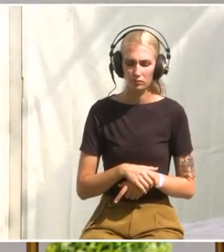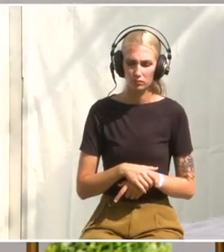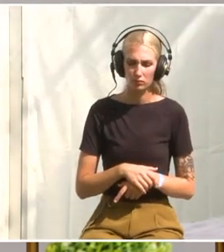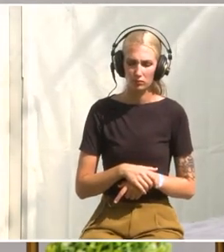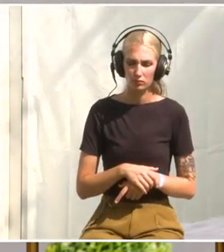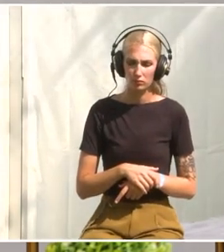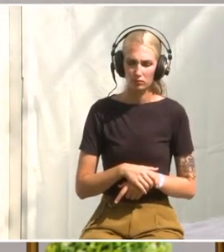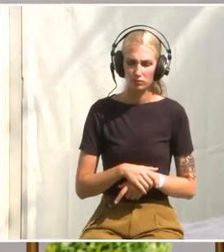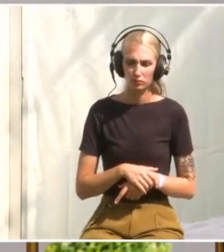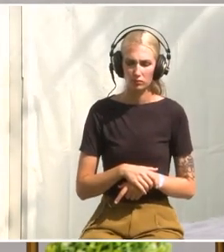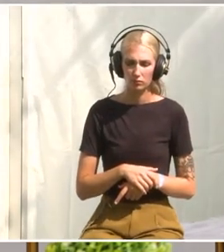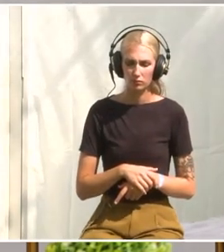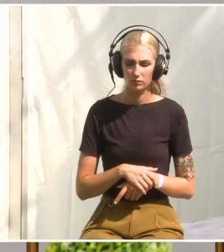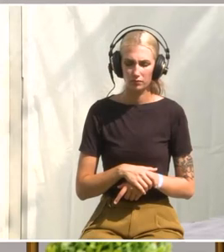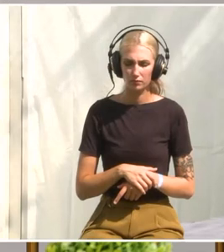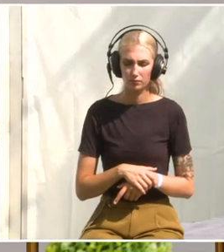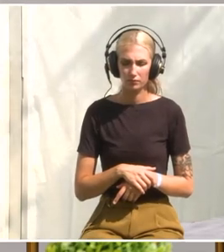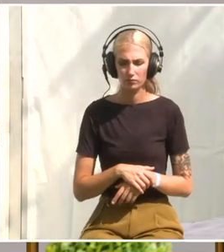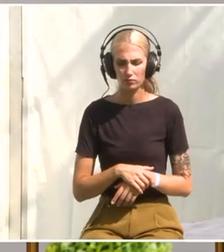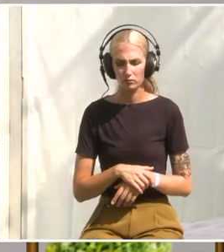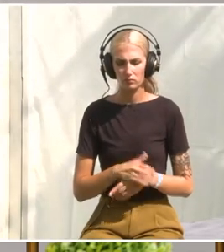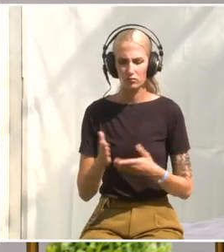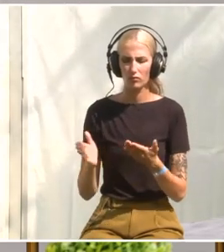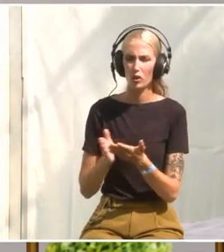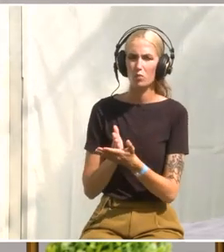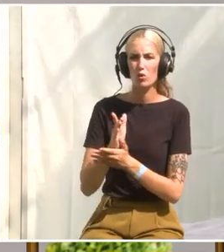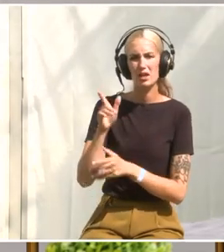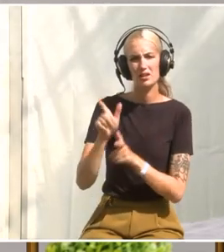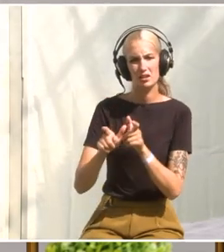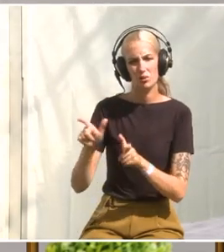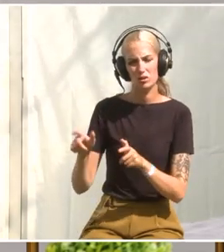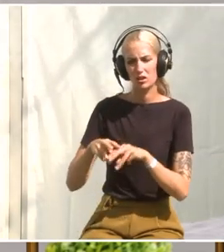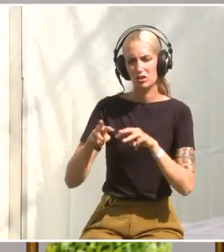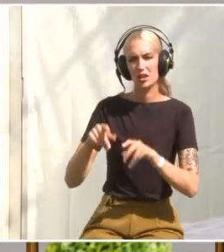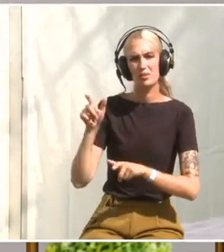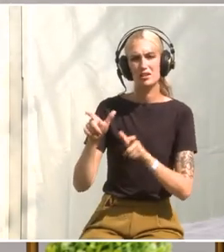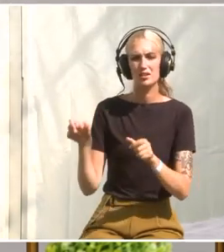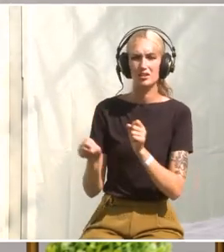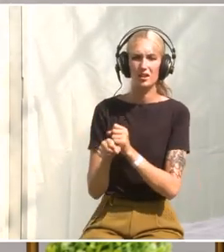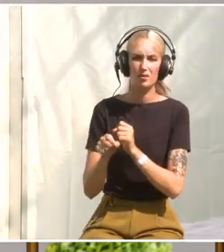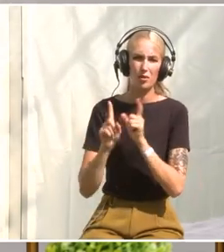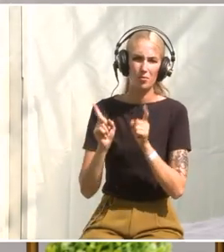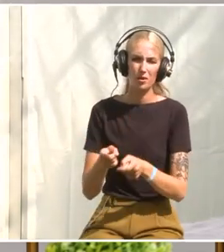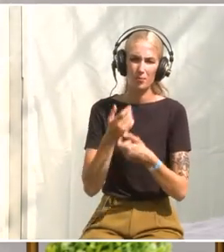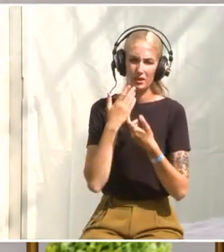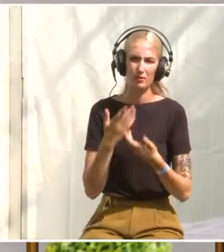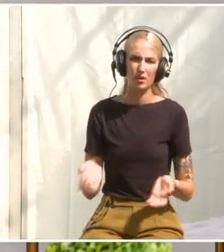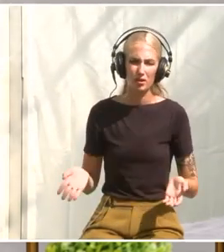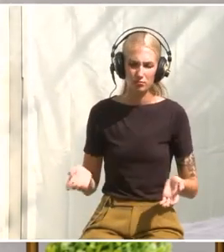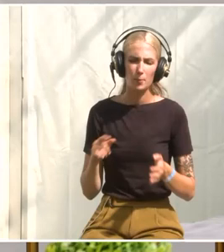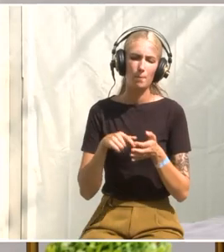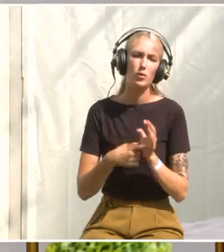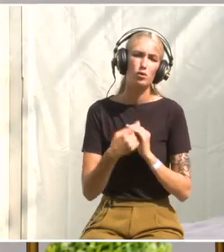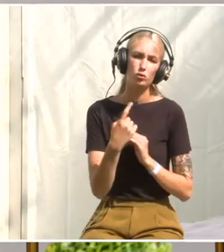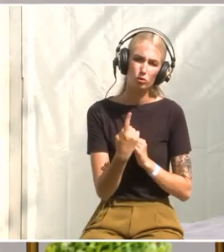things also happen so that politicians and ministries don't have to do nothing. And I think one thing was Corona,